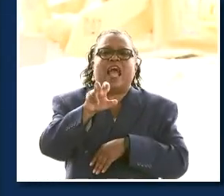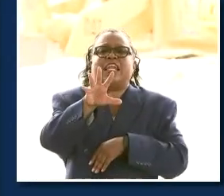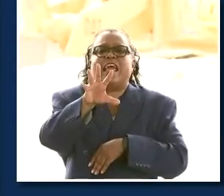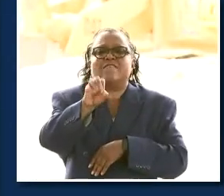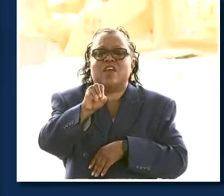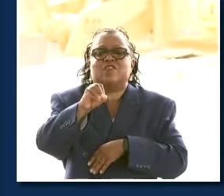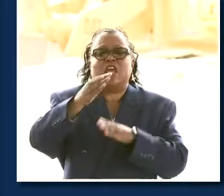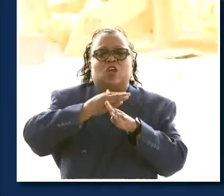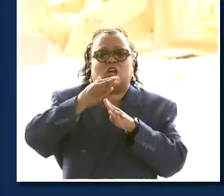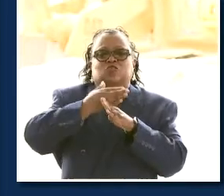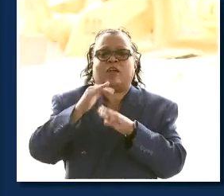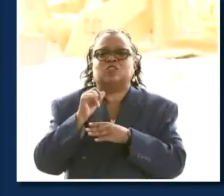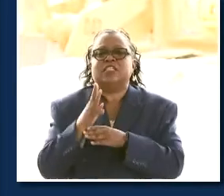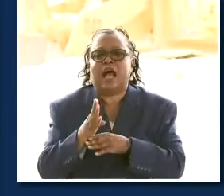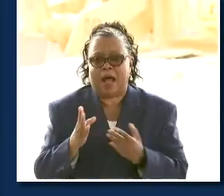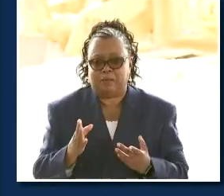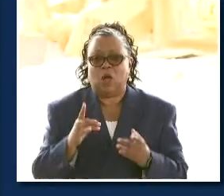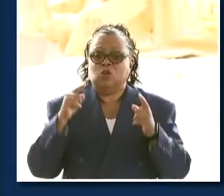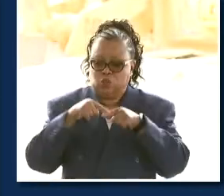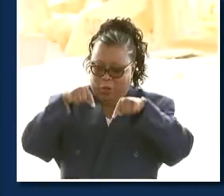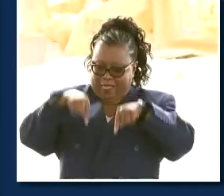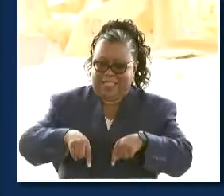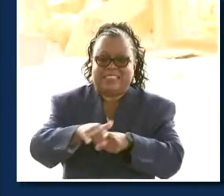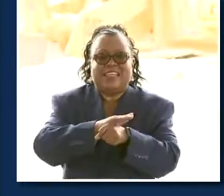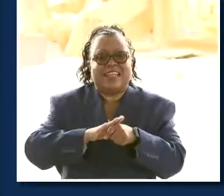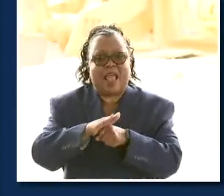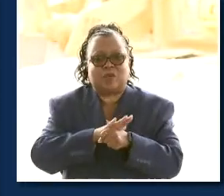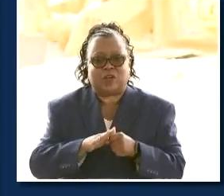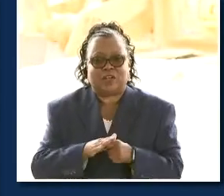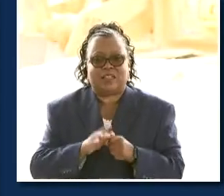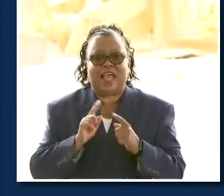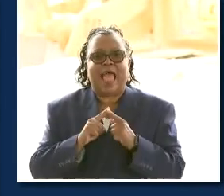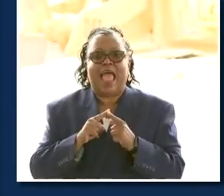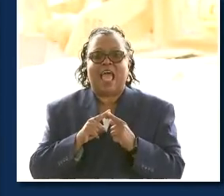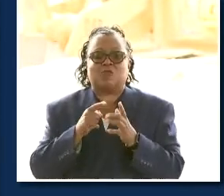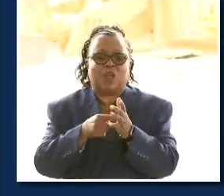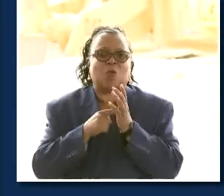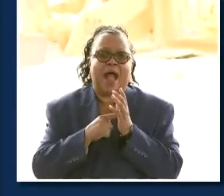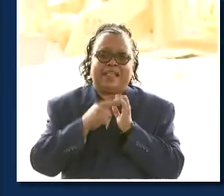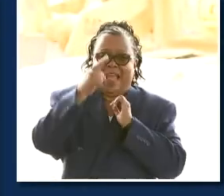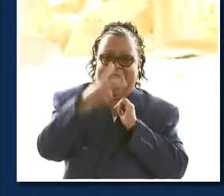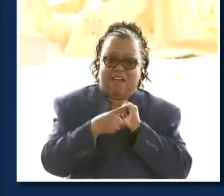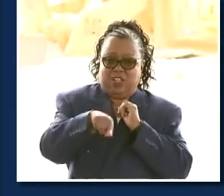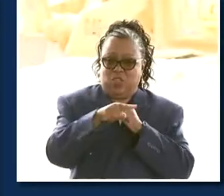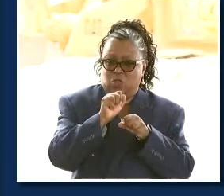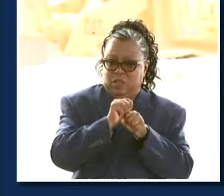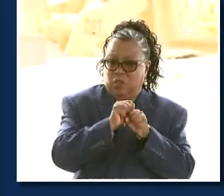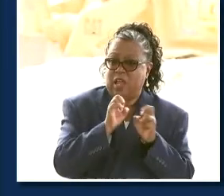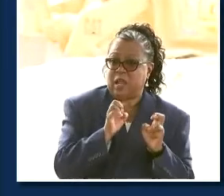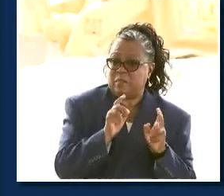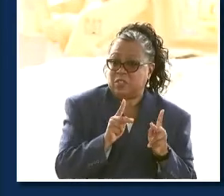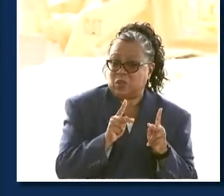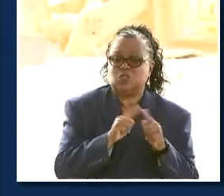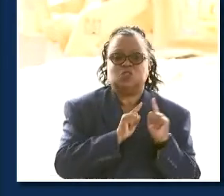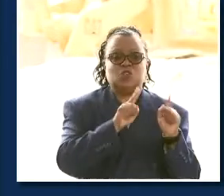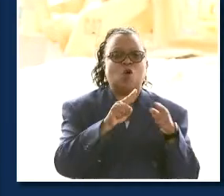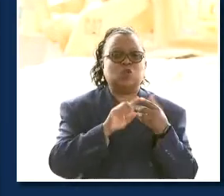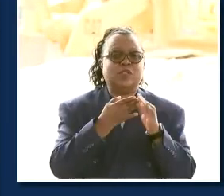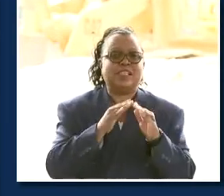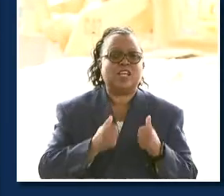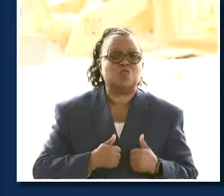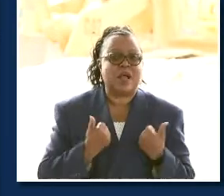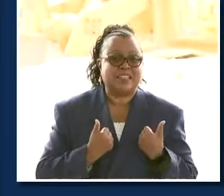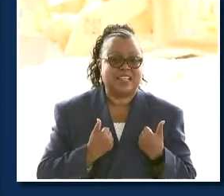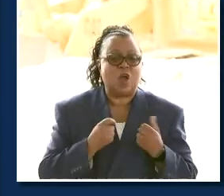350 construction jobs to this neighborhood and requires at least half of those employment opportunities to go to city